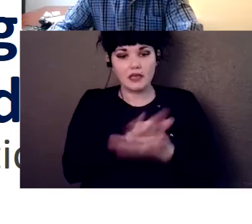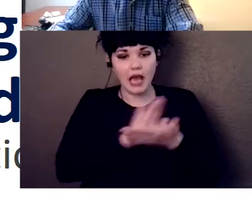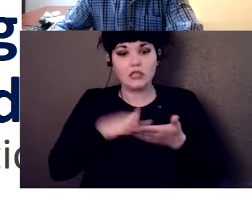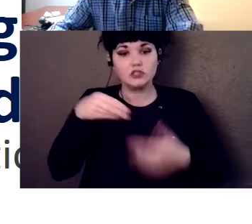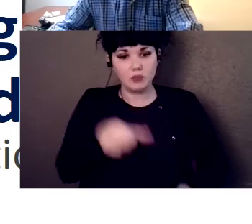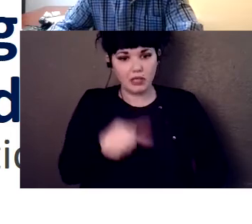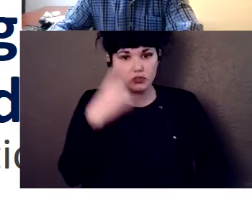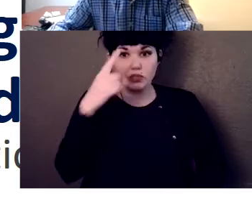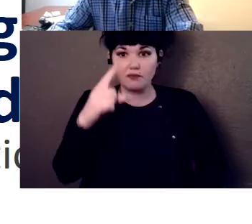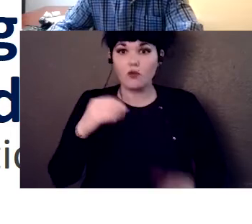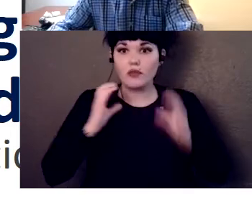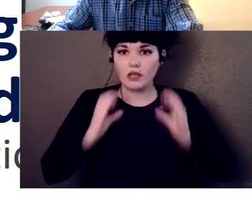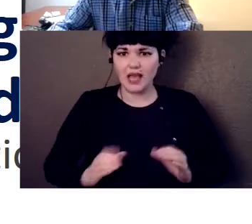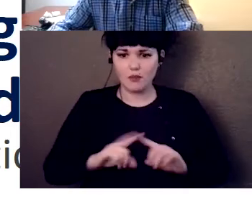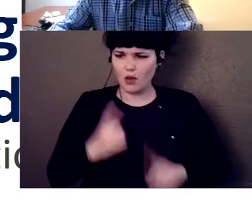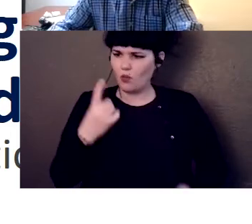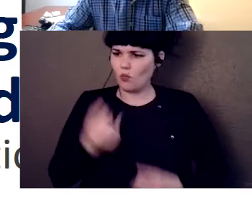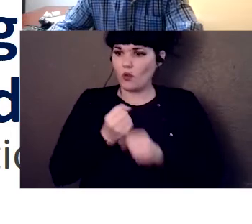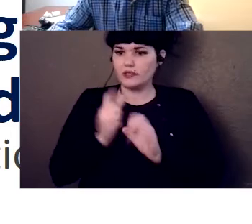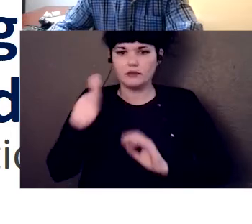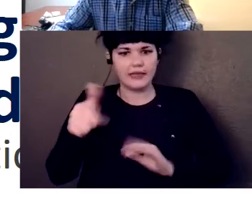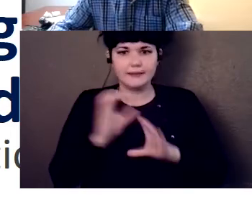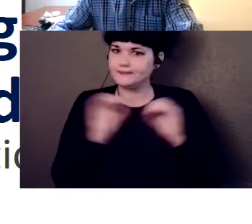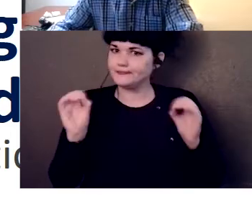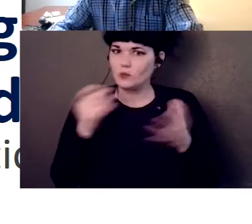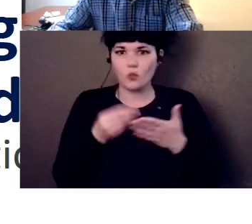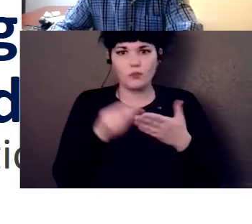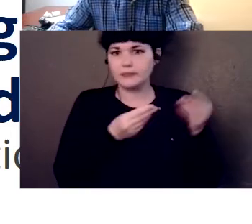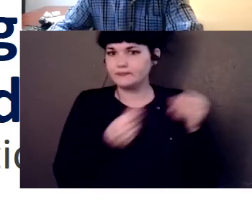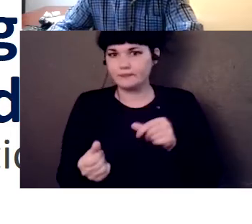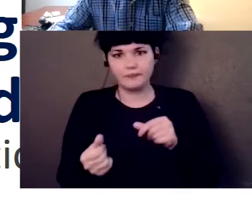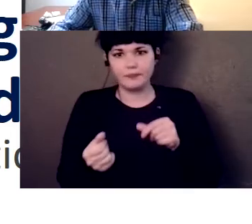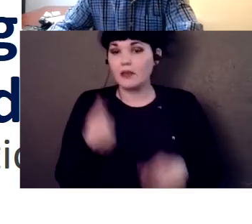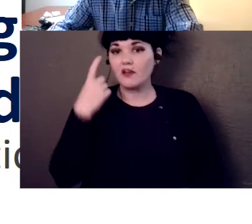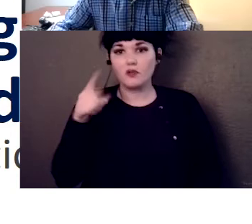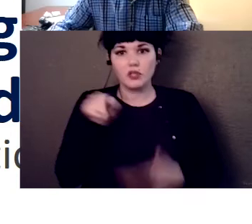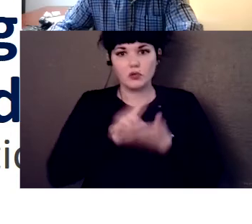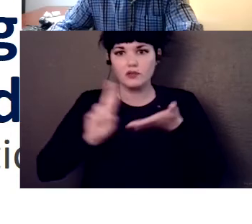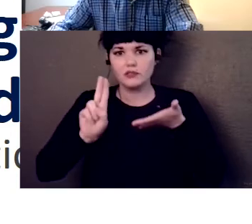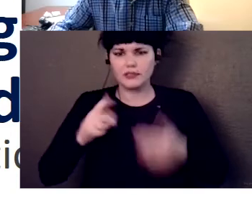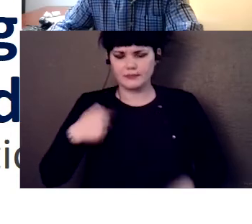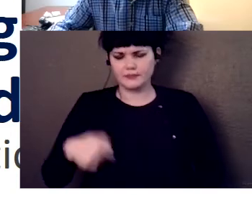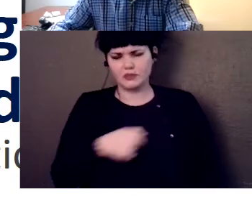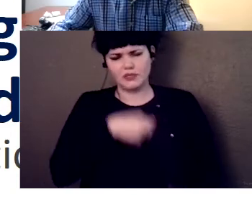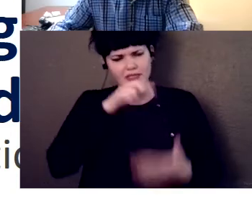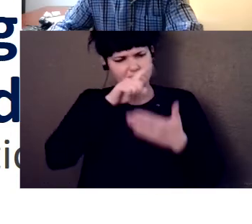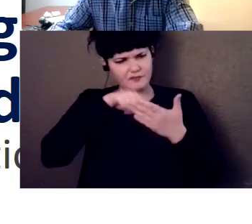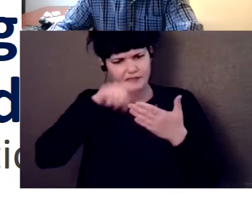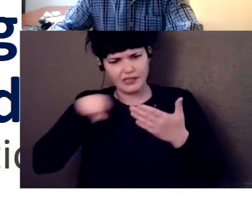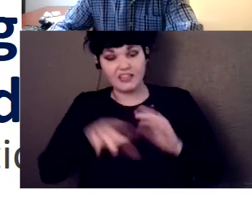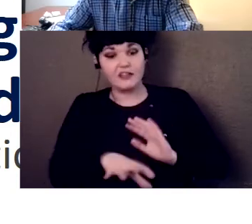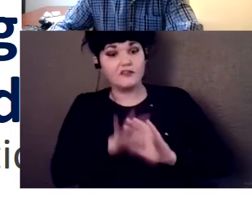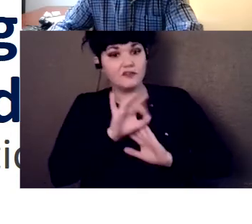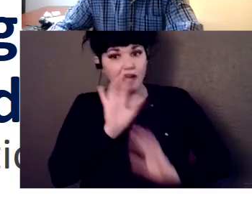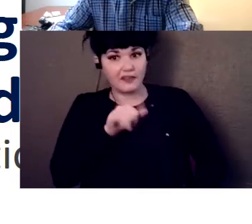but over a year passed without VR's funding being paid to the university. DRNY investigated the matter and discovered the delay was rooted